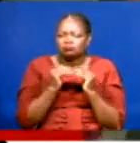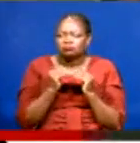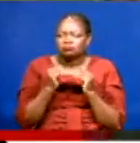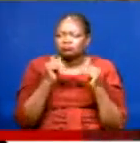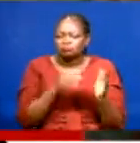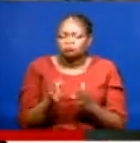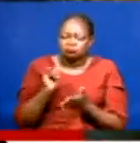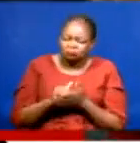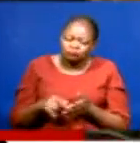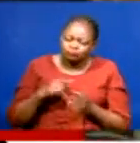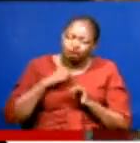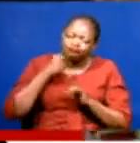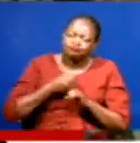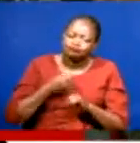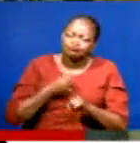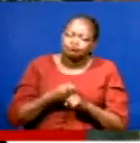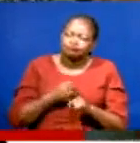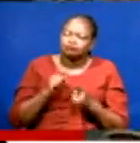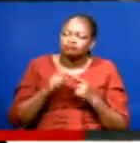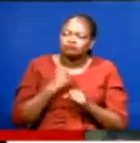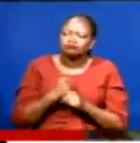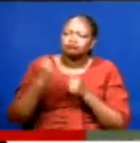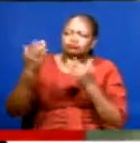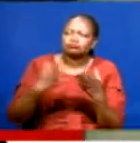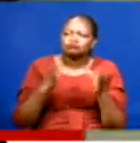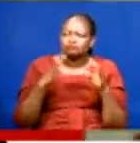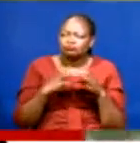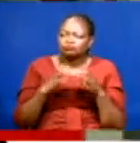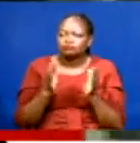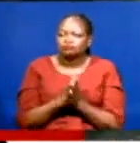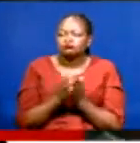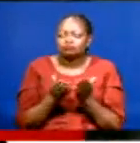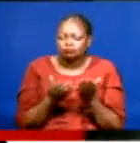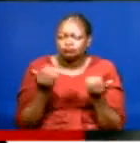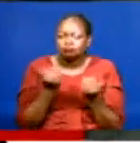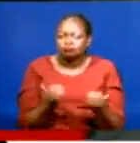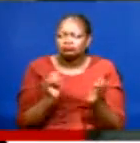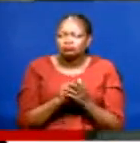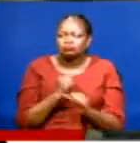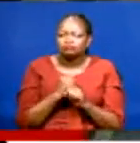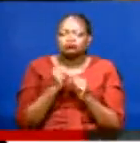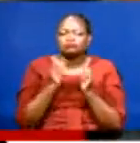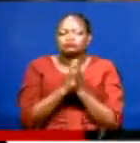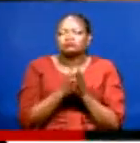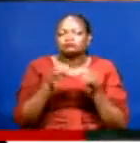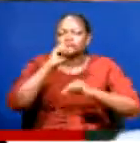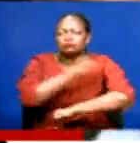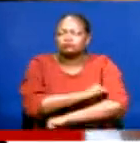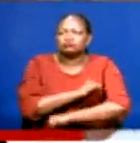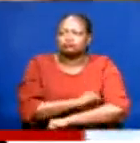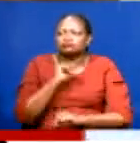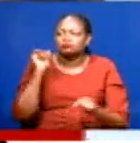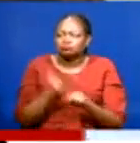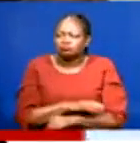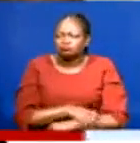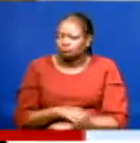we are striving to do, and bring it in the community and the kids we work with. in the schools holistically. Yes. Anjere Analo,